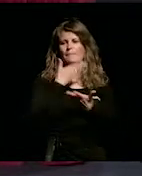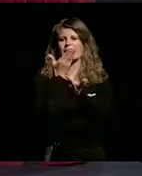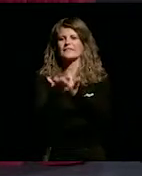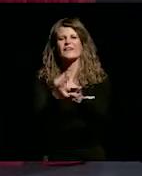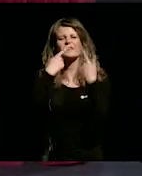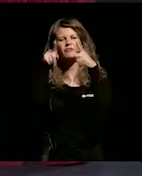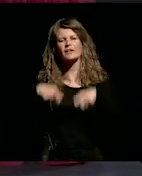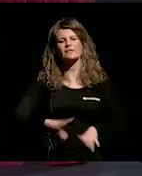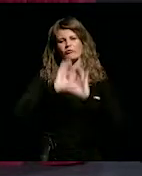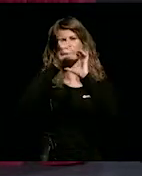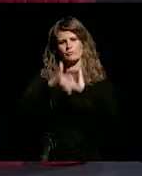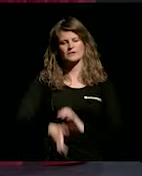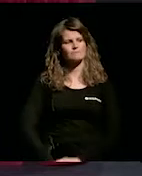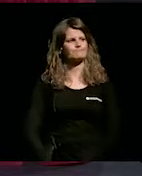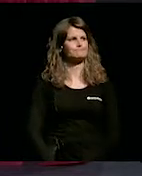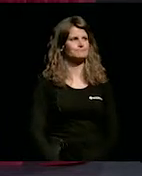audience.